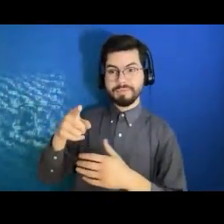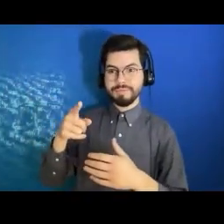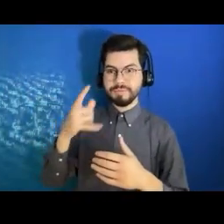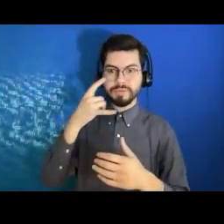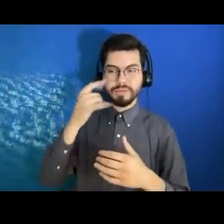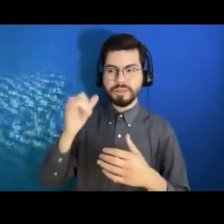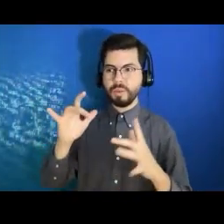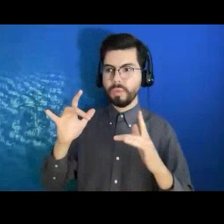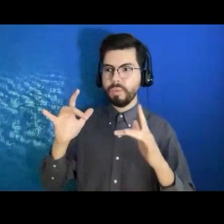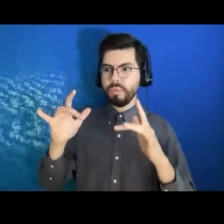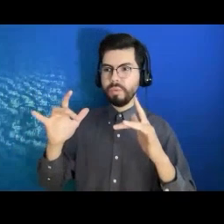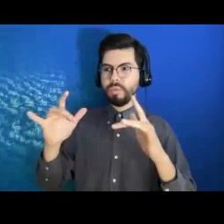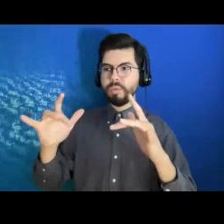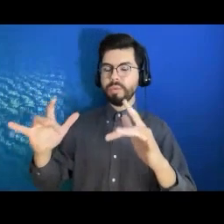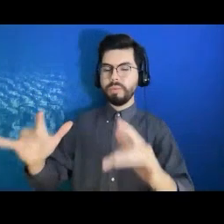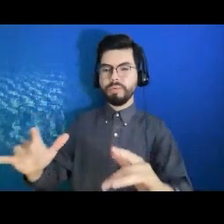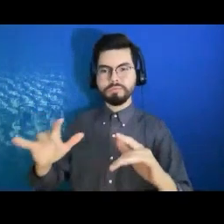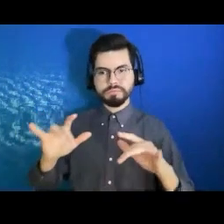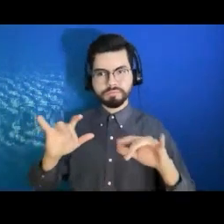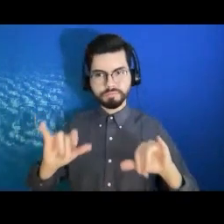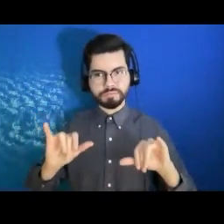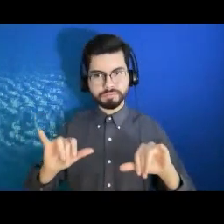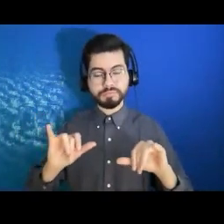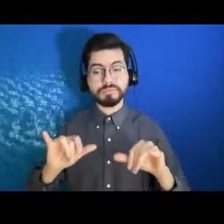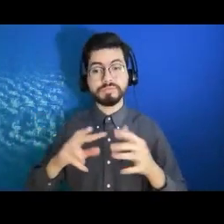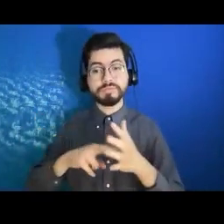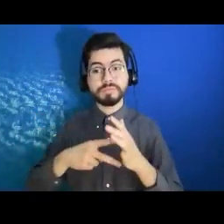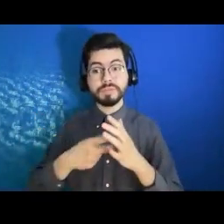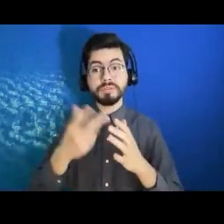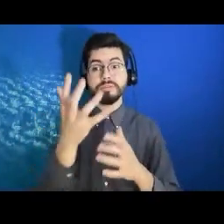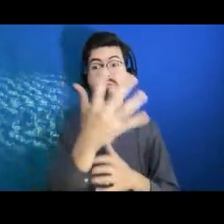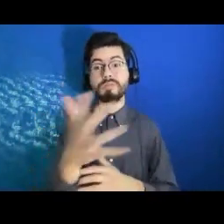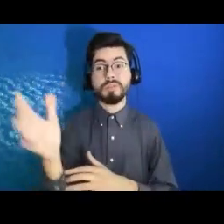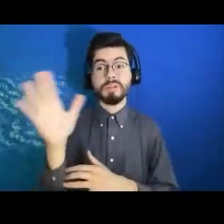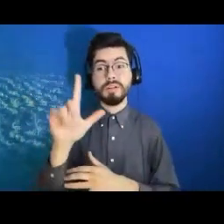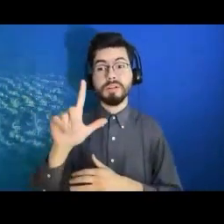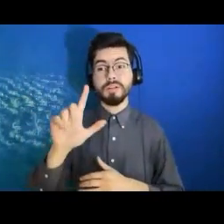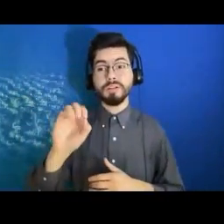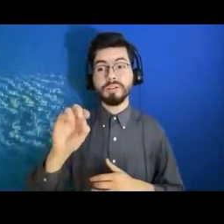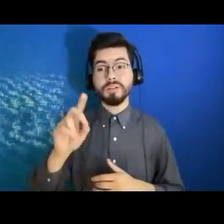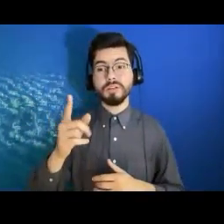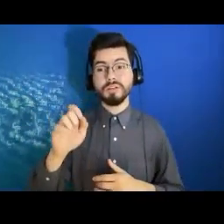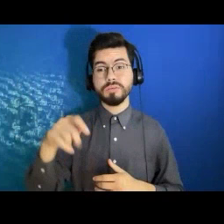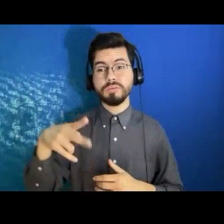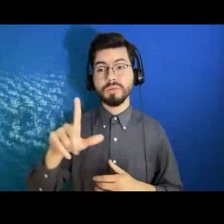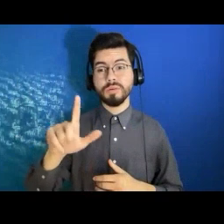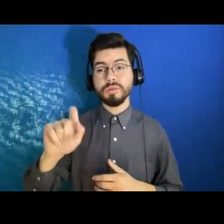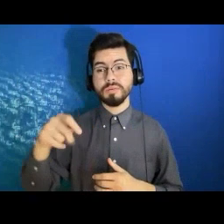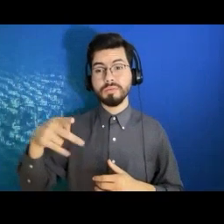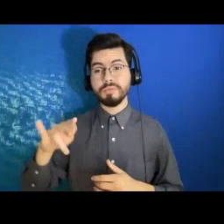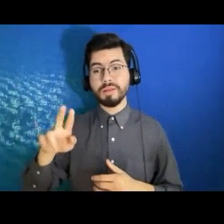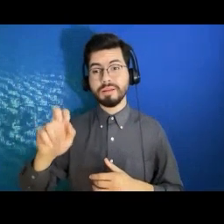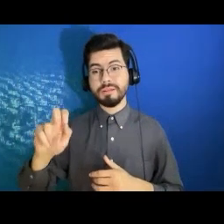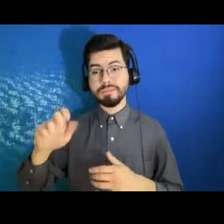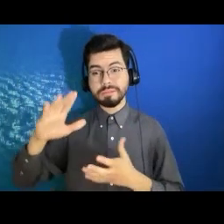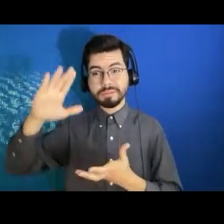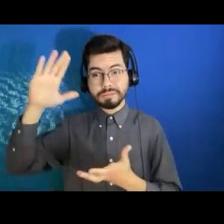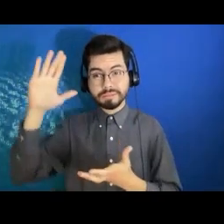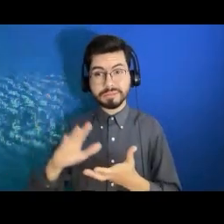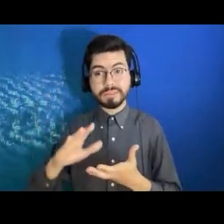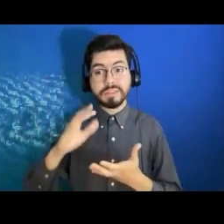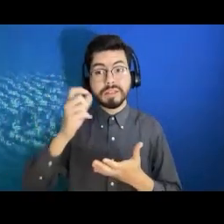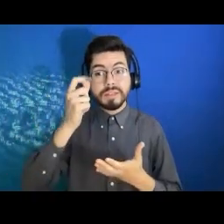end up with a lot less forest cover of lodgepole pine in the future if, because of climate change, we keep